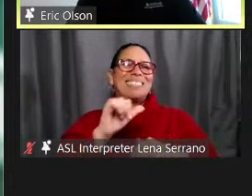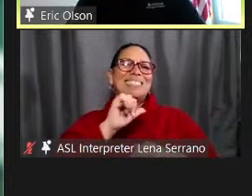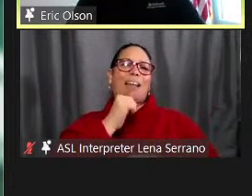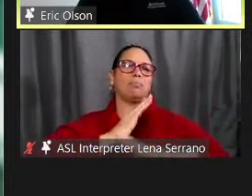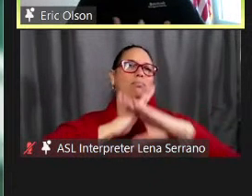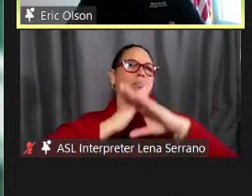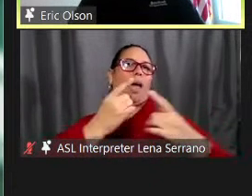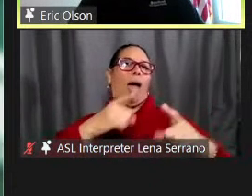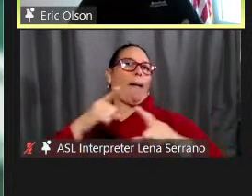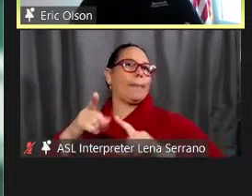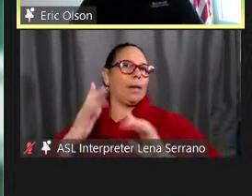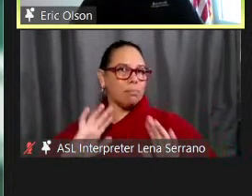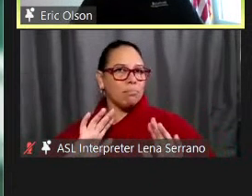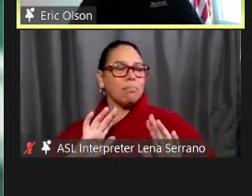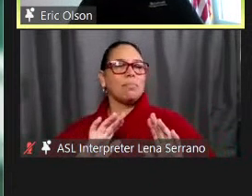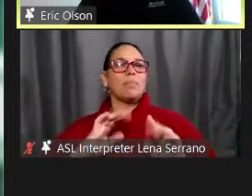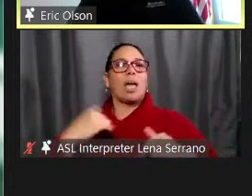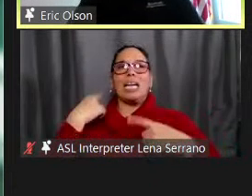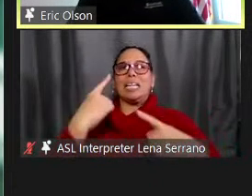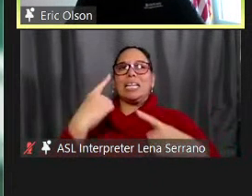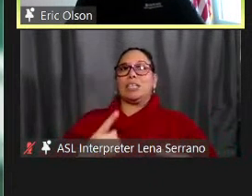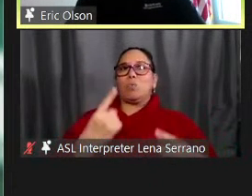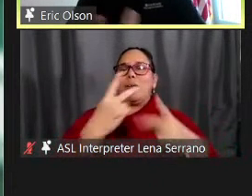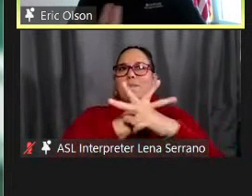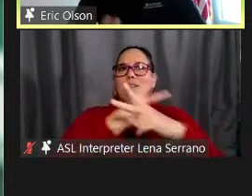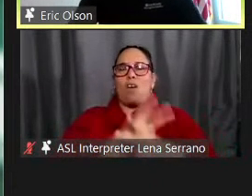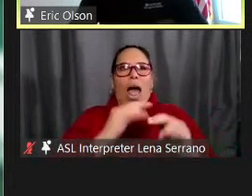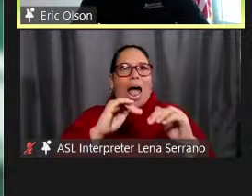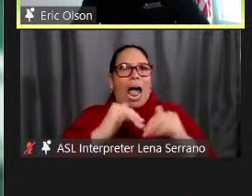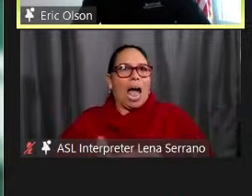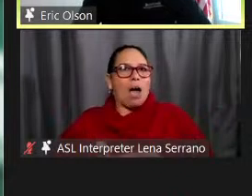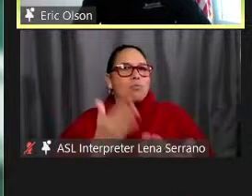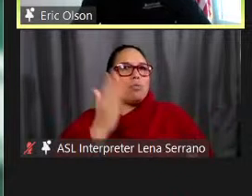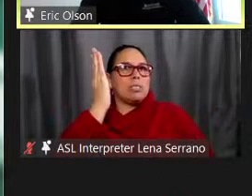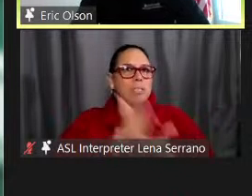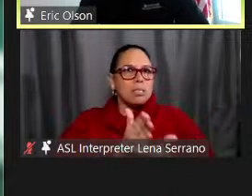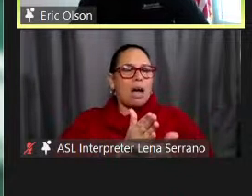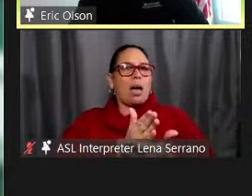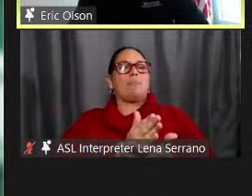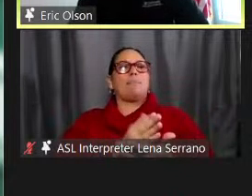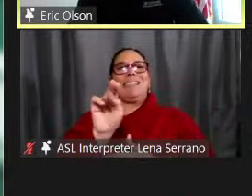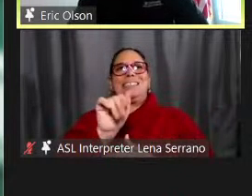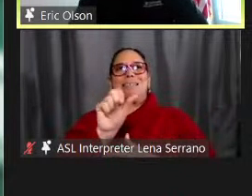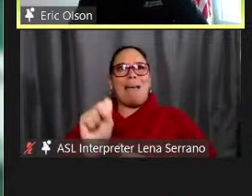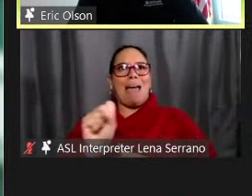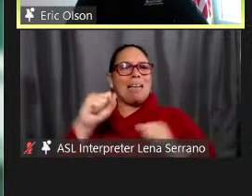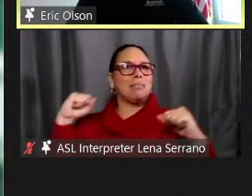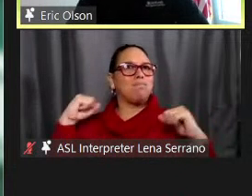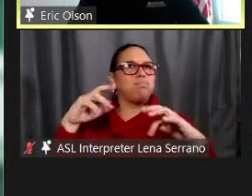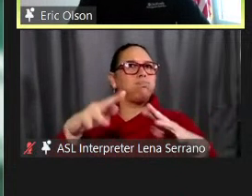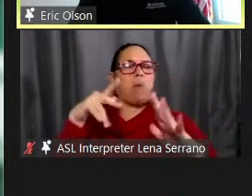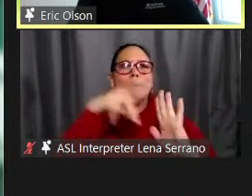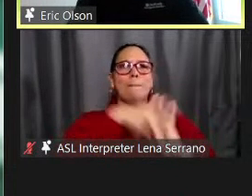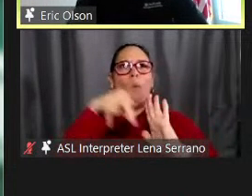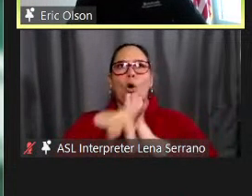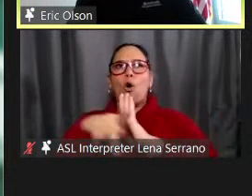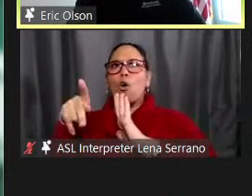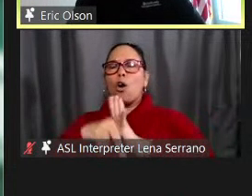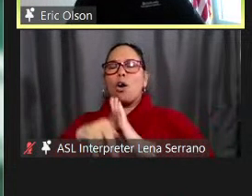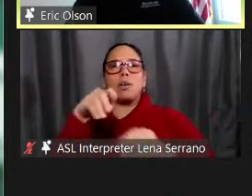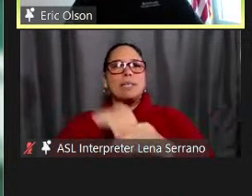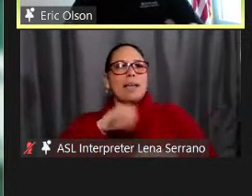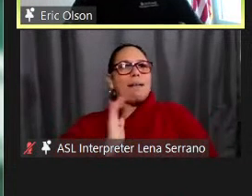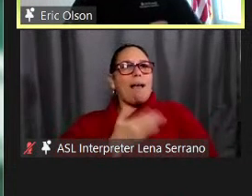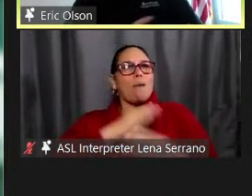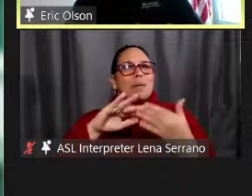happening until we could figure out how to stop these mass murders, these atrocities from occurring in our communities. This is the best that we can do. And what we can